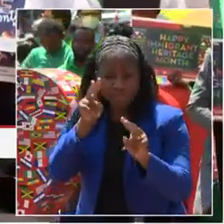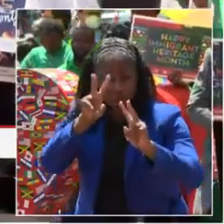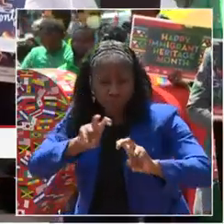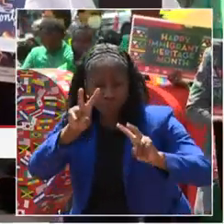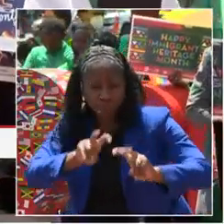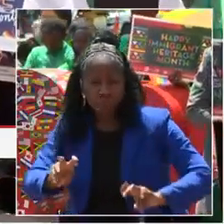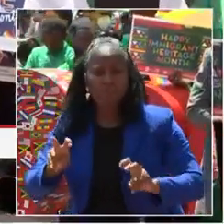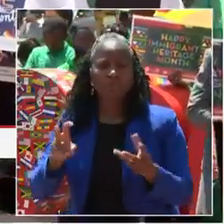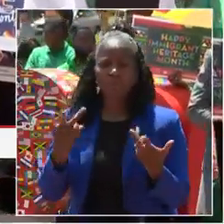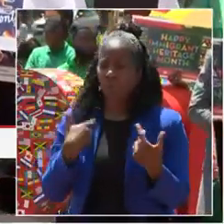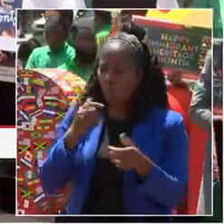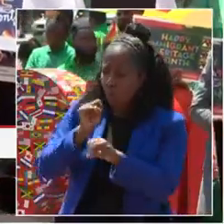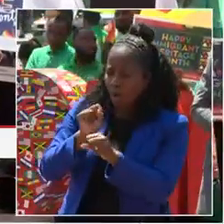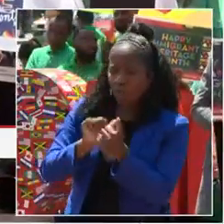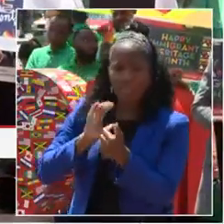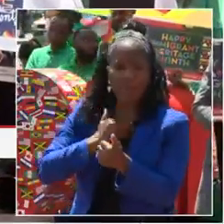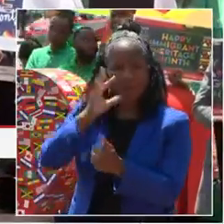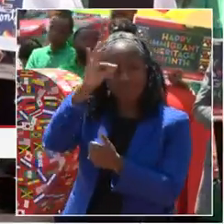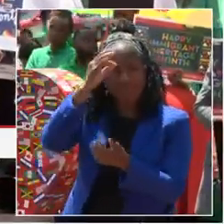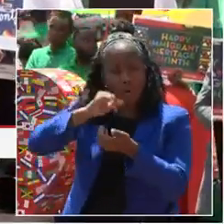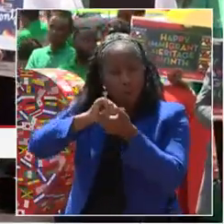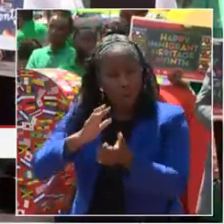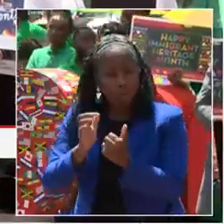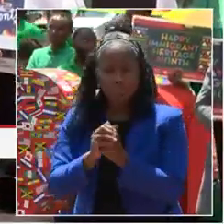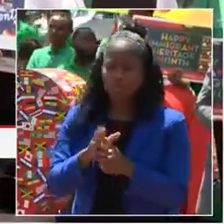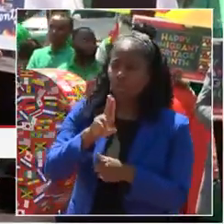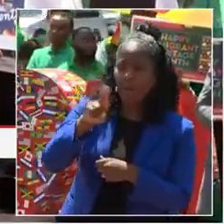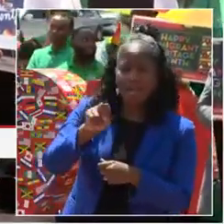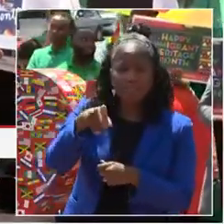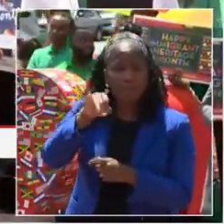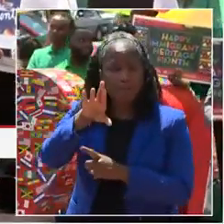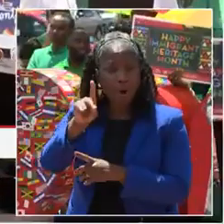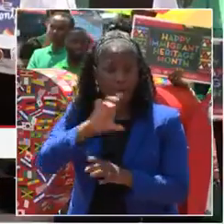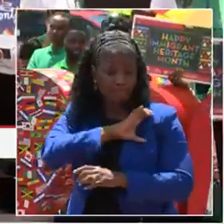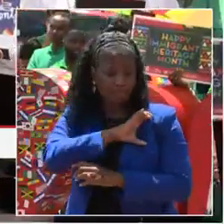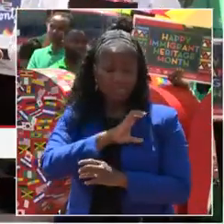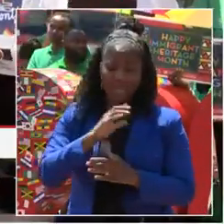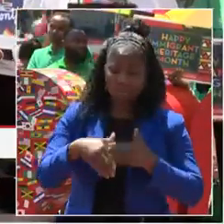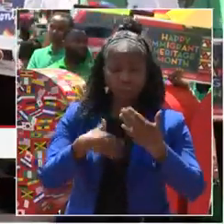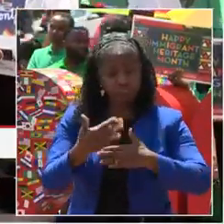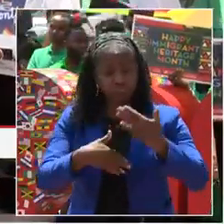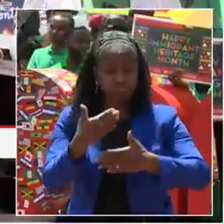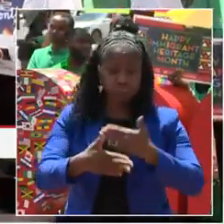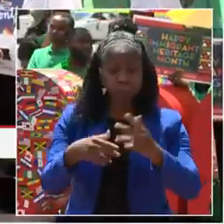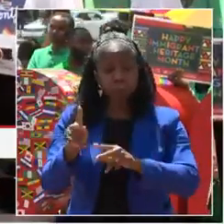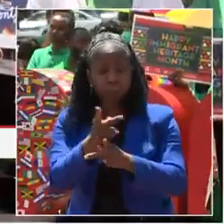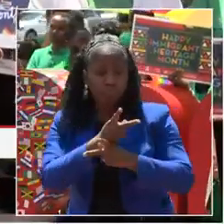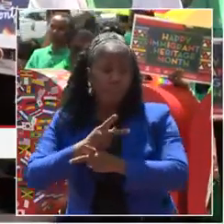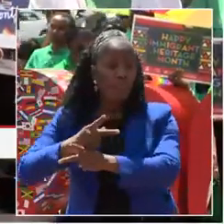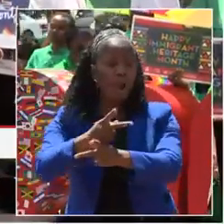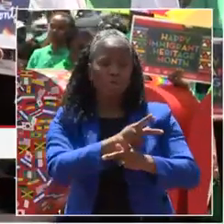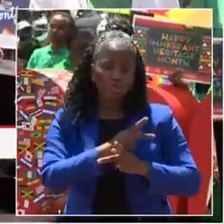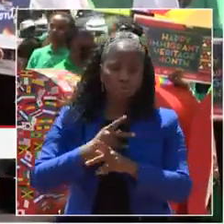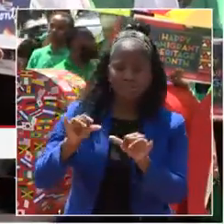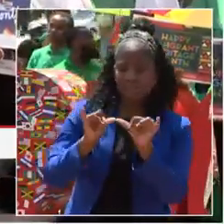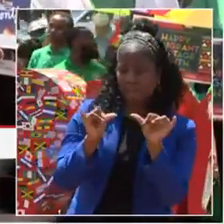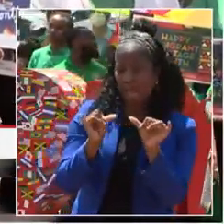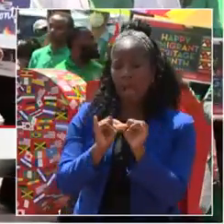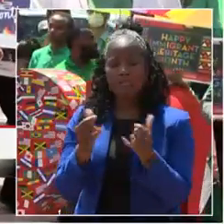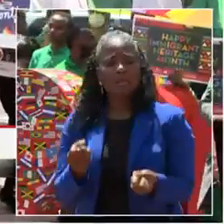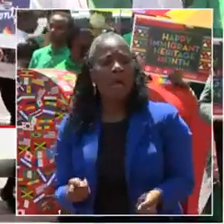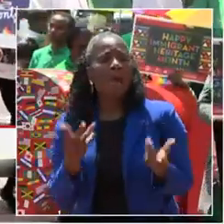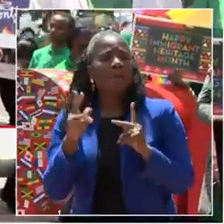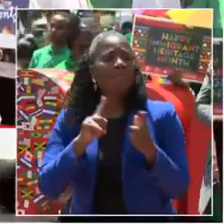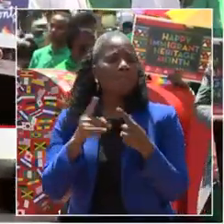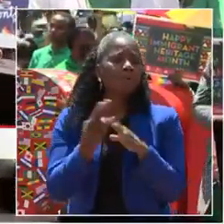We'll work with our federal partners, U.S. Park Police, and so forth as the day is going on, just kind of monitoring crowd sizes, monitoring how many people